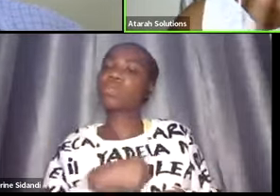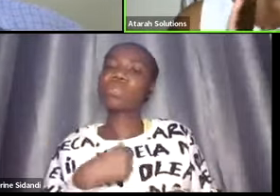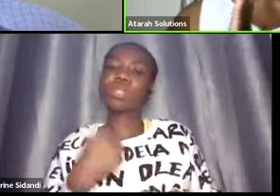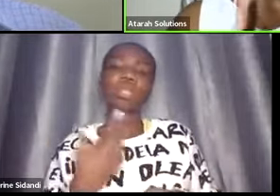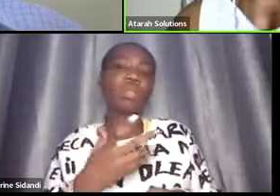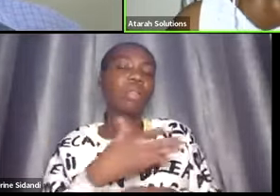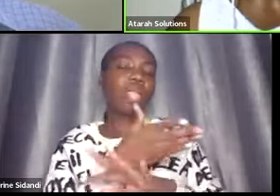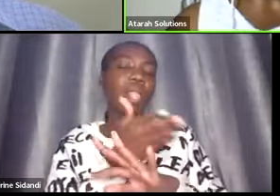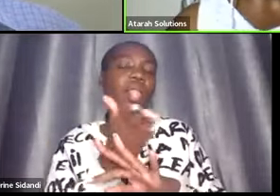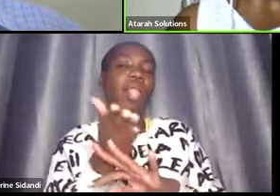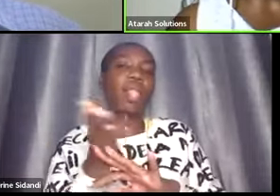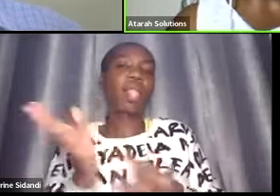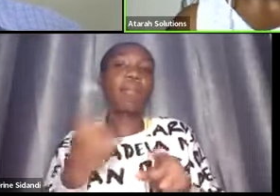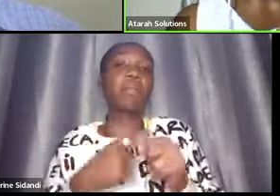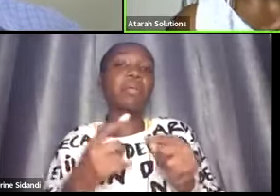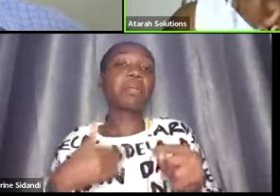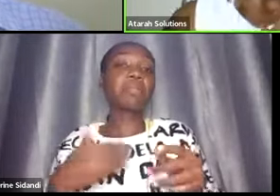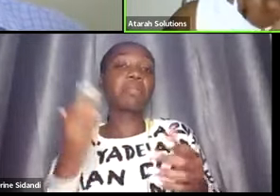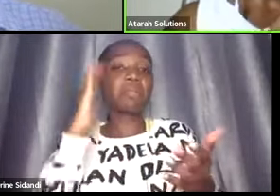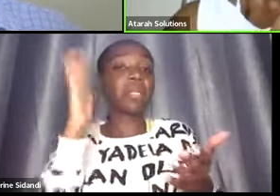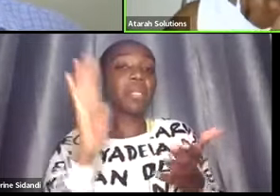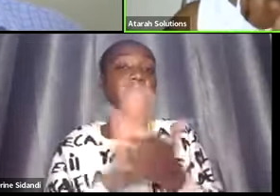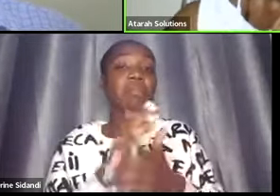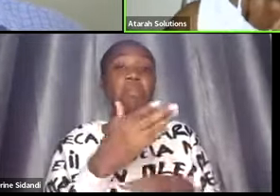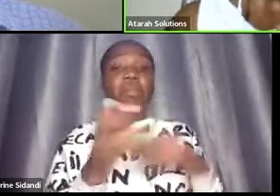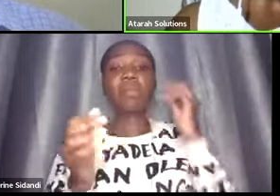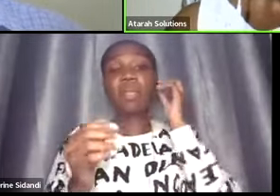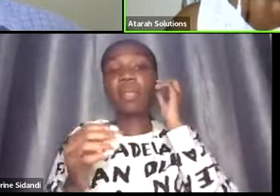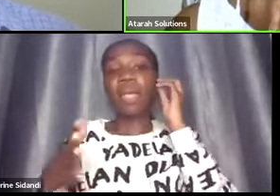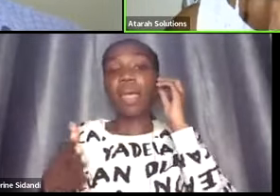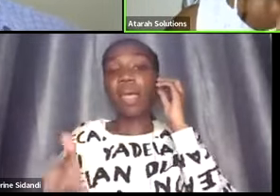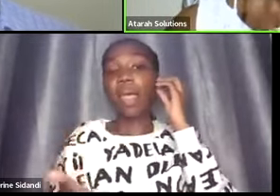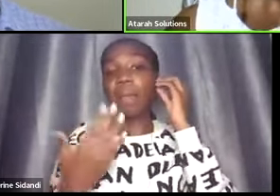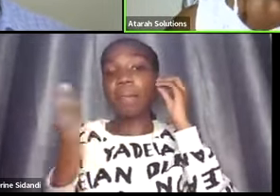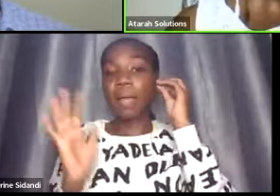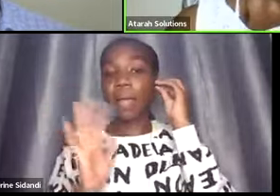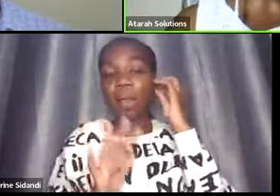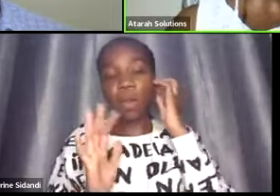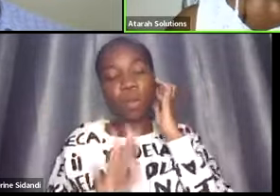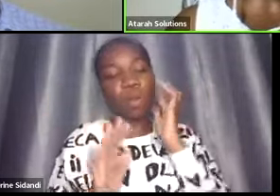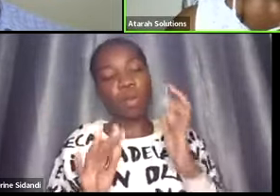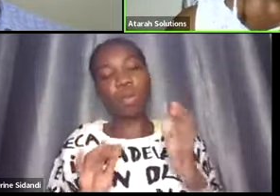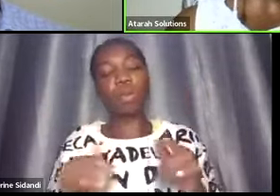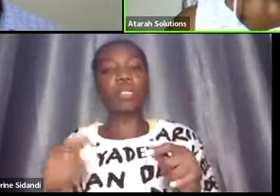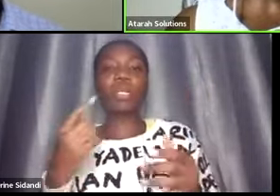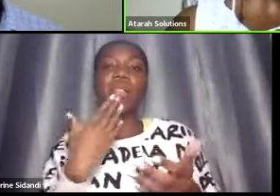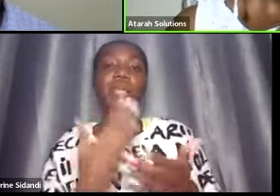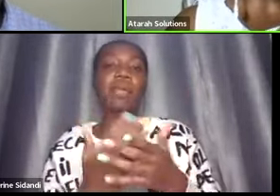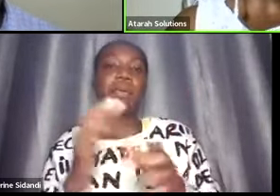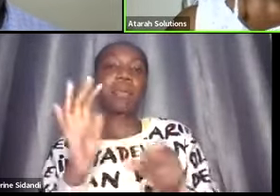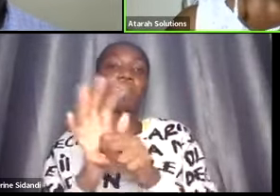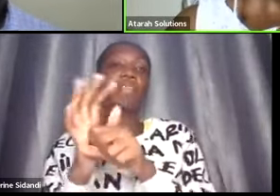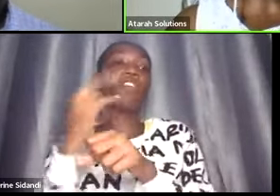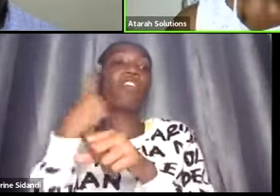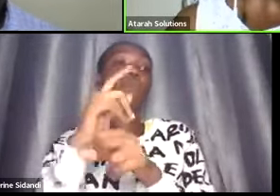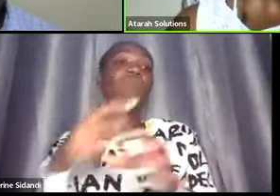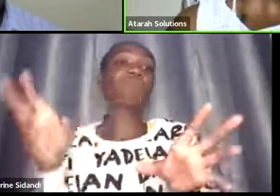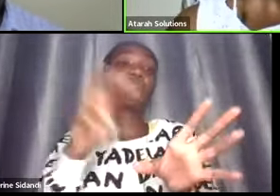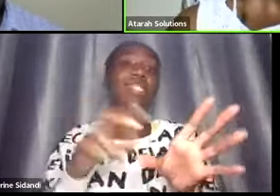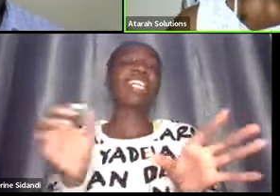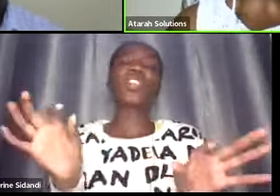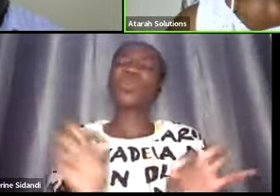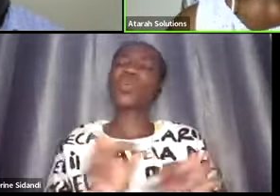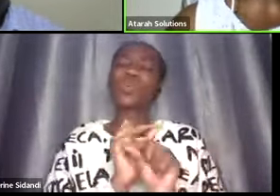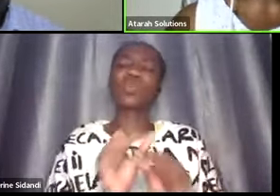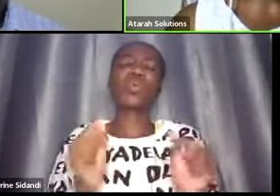I believe this was quite helpful for you. And thank you so much, James, especially for jumping on such short notice. I really, really,